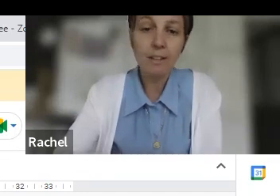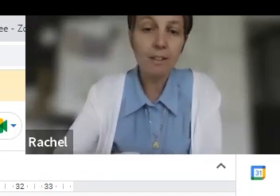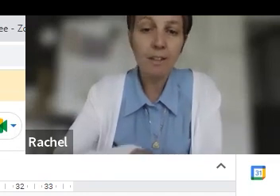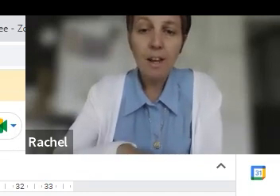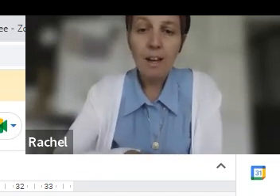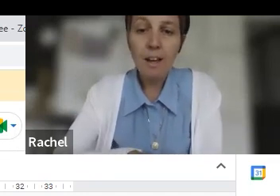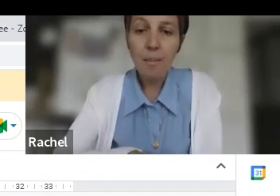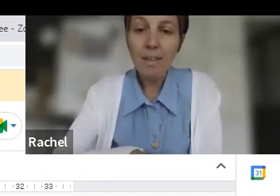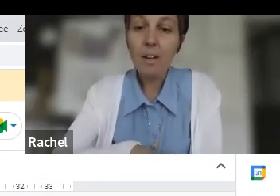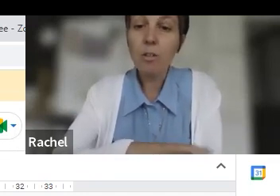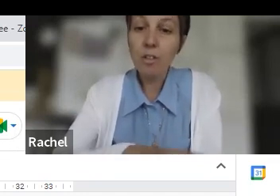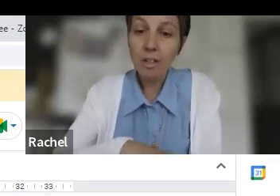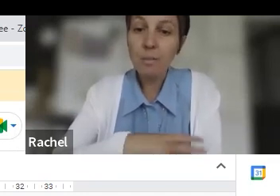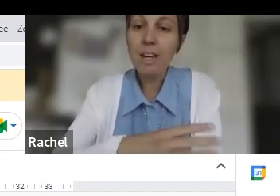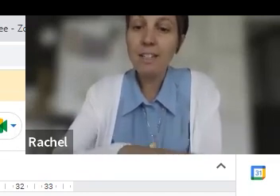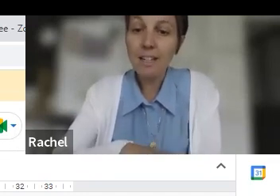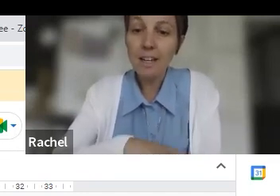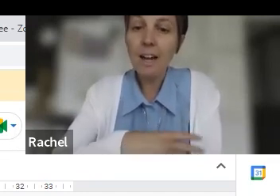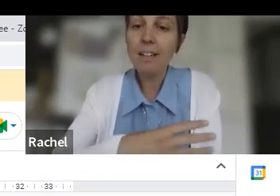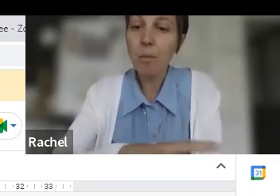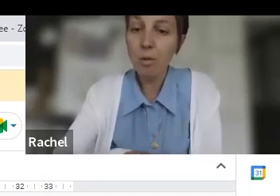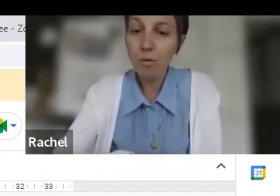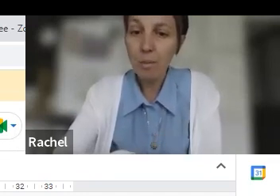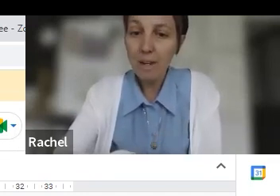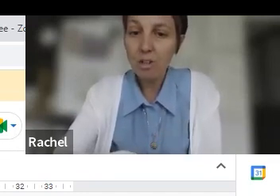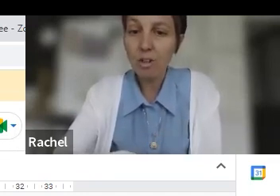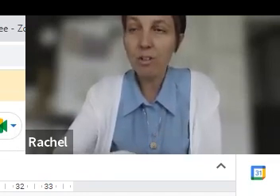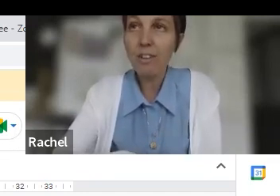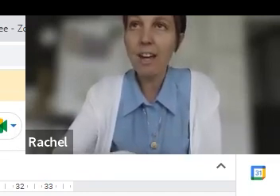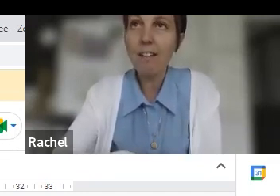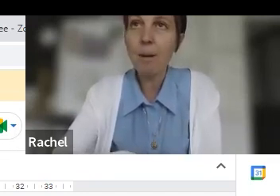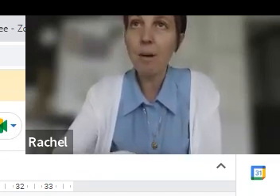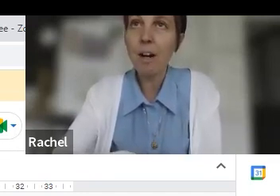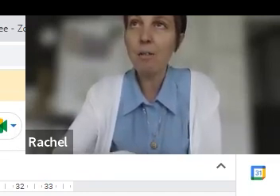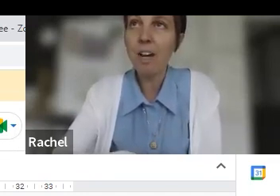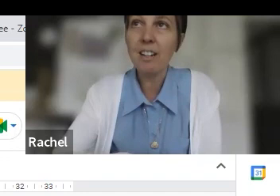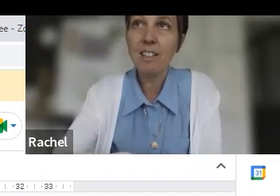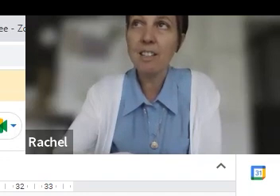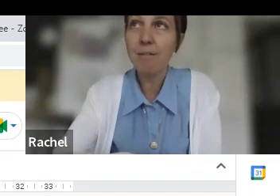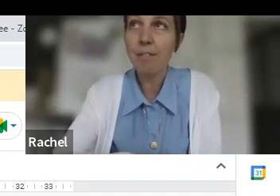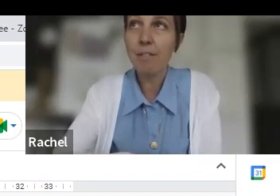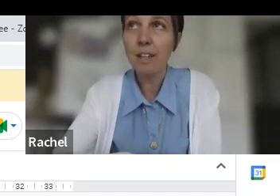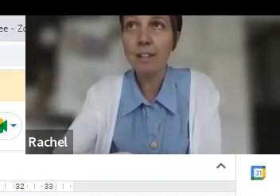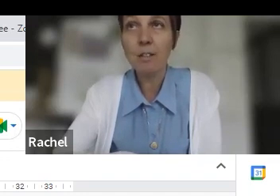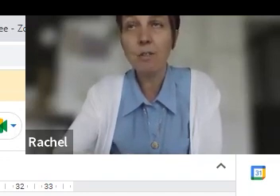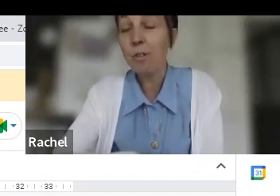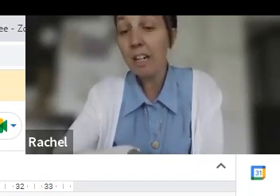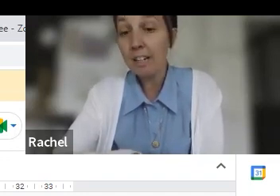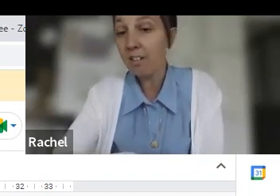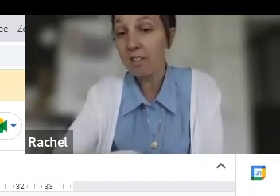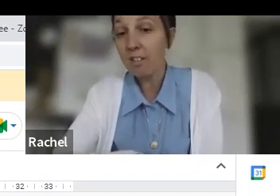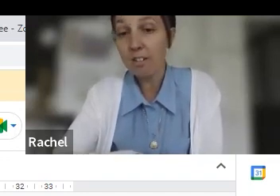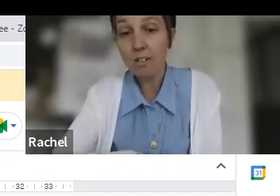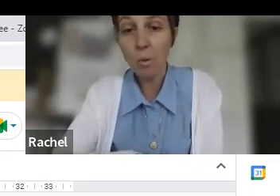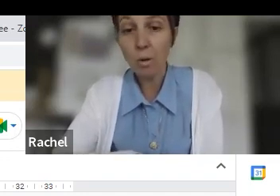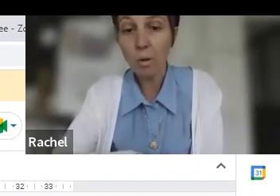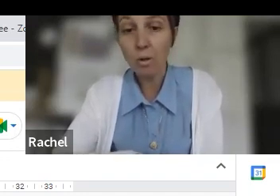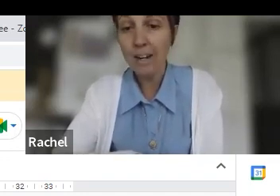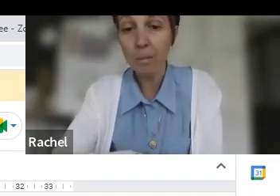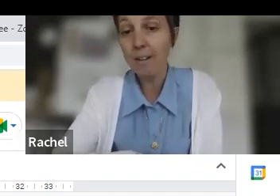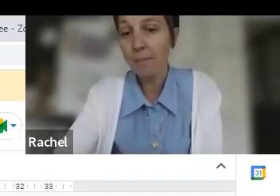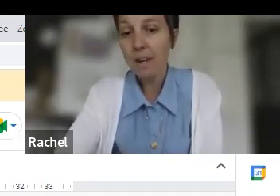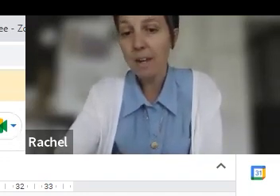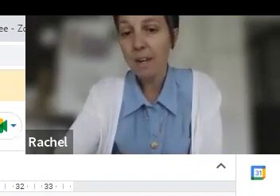Cambridge, Fenlands, and they're constantly updating it, adding more information onto there about how to access different things, and just really just to show